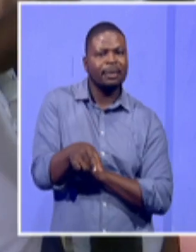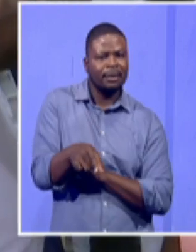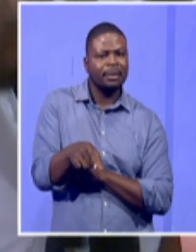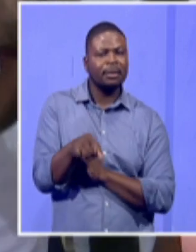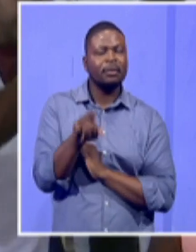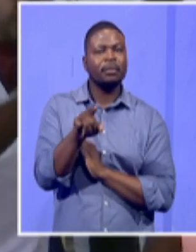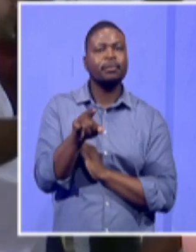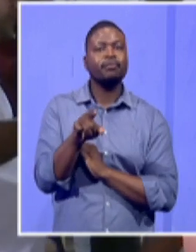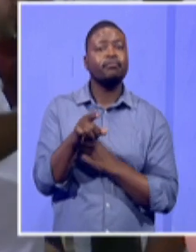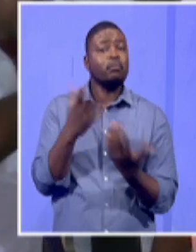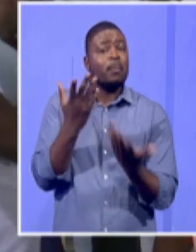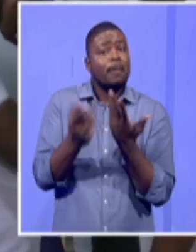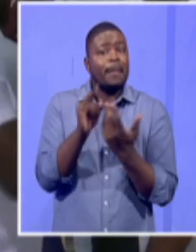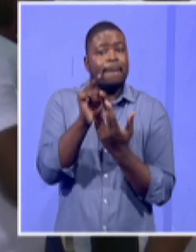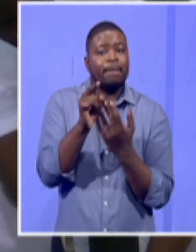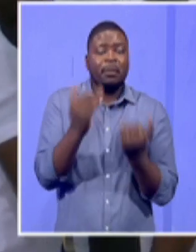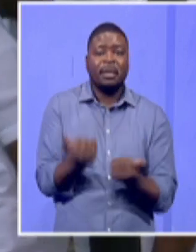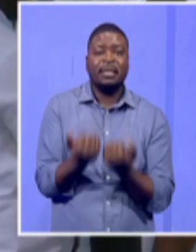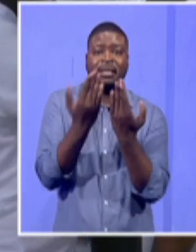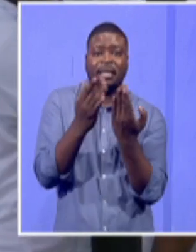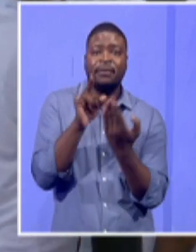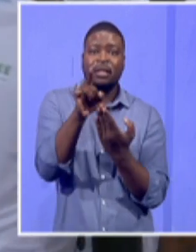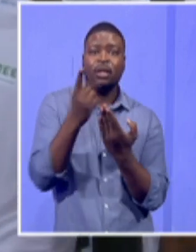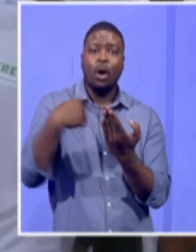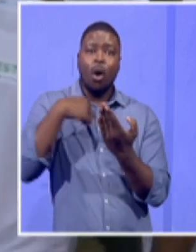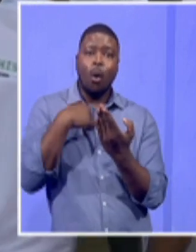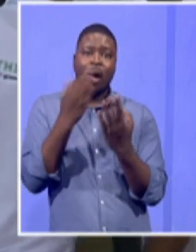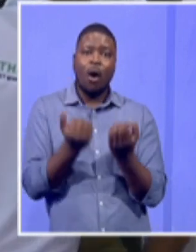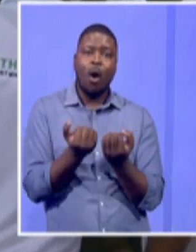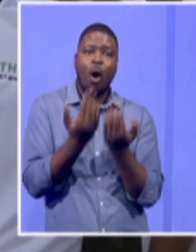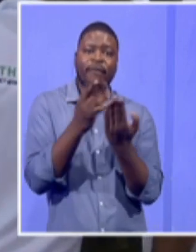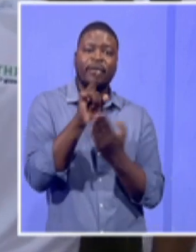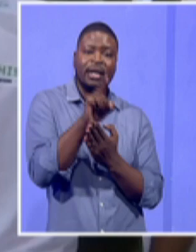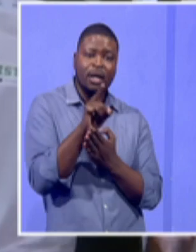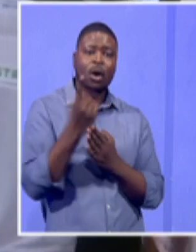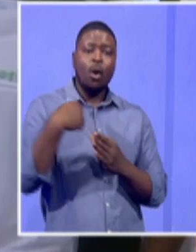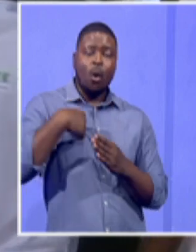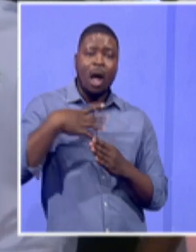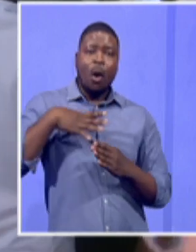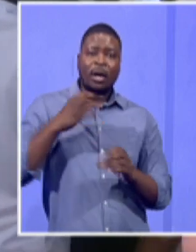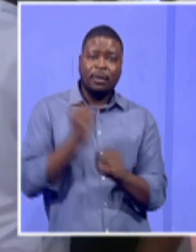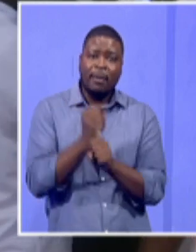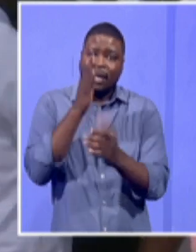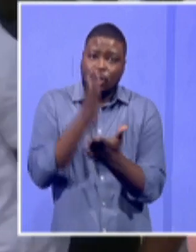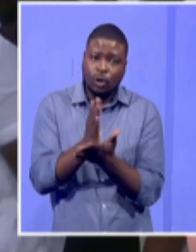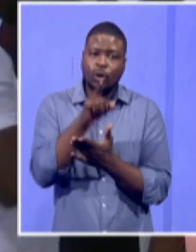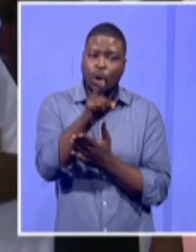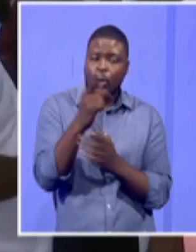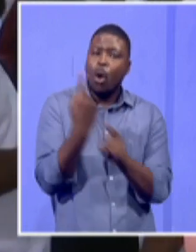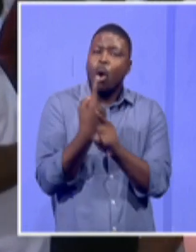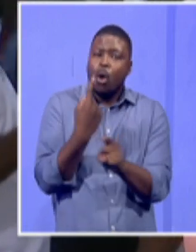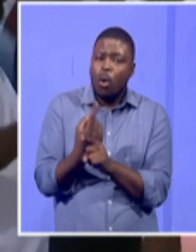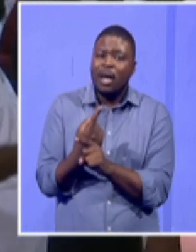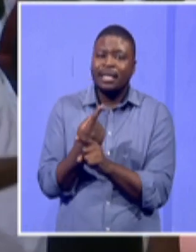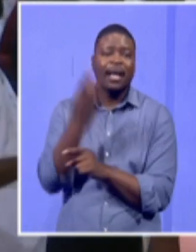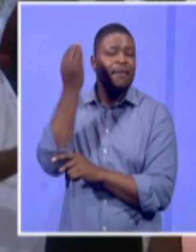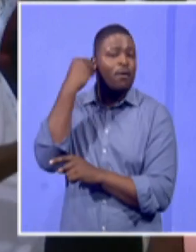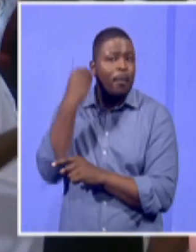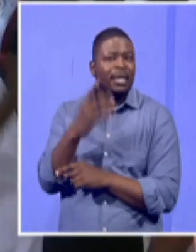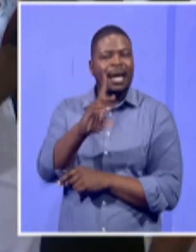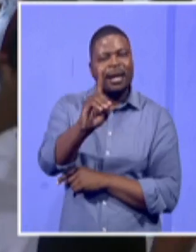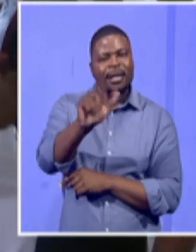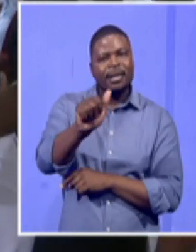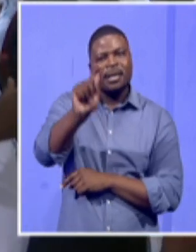service offering as Afrocentric, we ensure that you never have your lights out. You ensure that you don't lose a